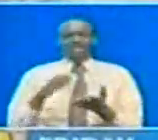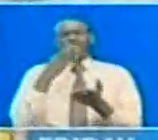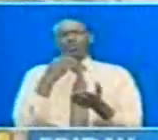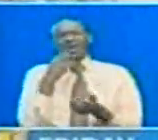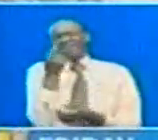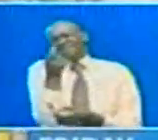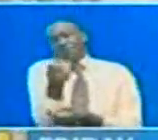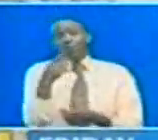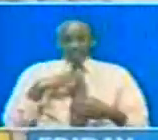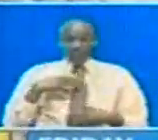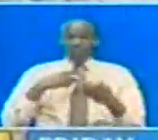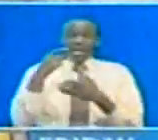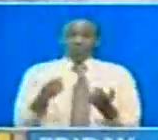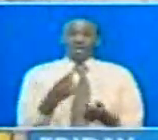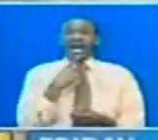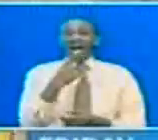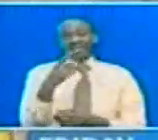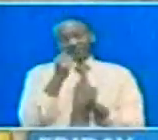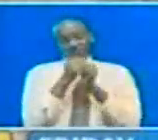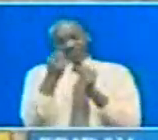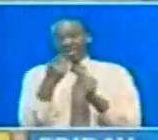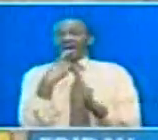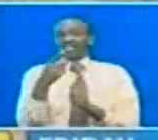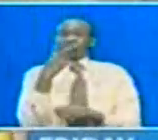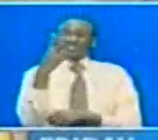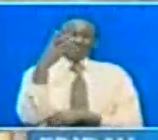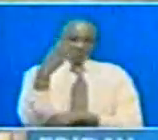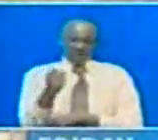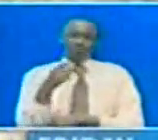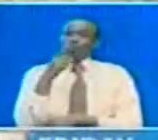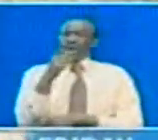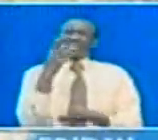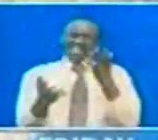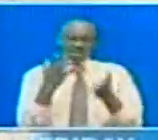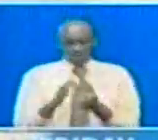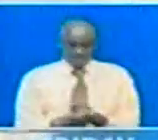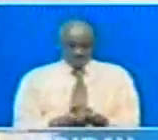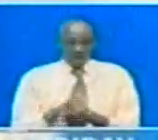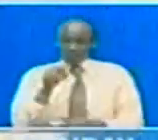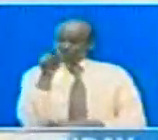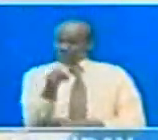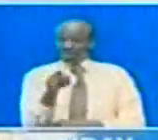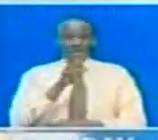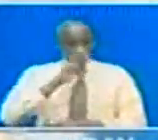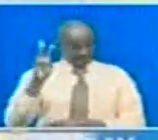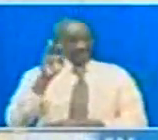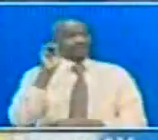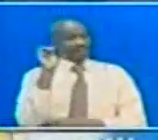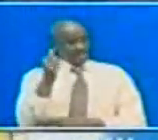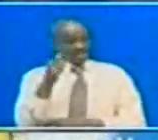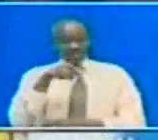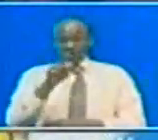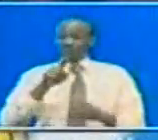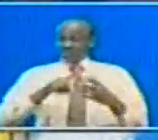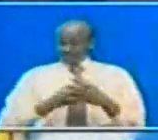forced consumers to pay between 115 and 125 shillings for a kilo of sugar. And although West Kenya and Kibos have since restarted